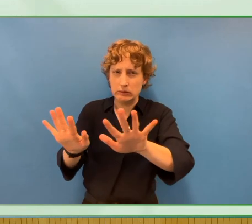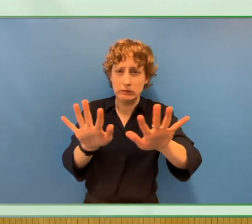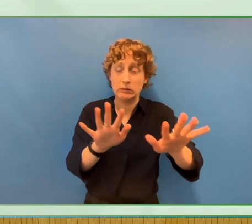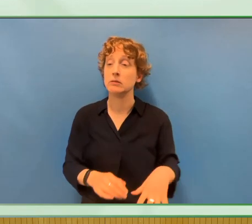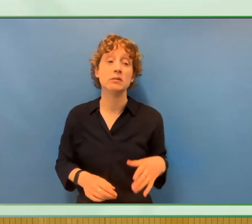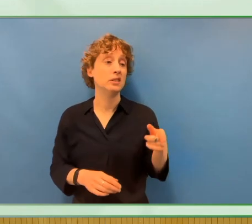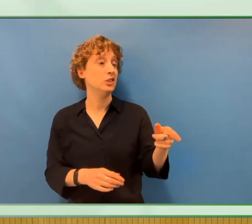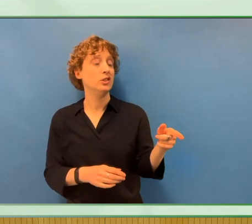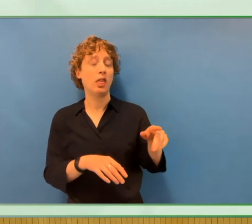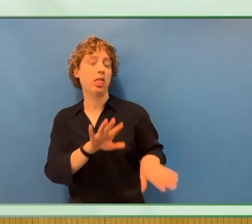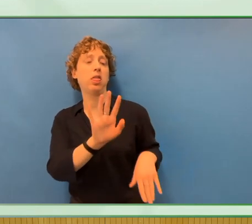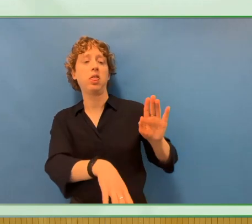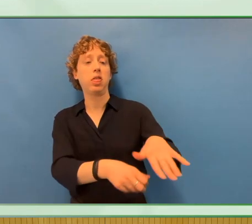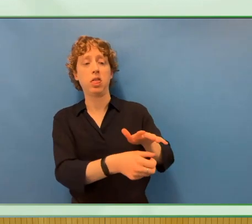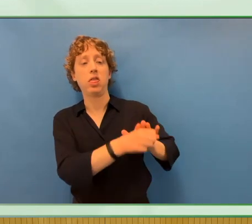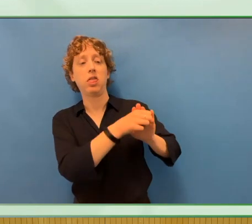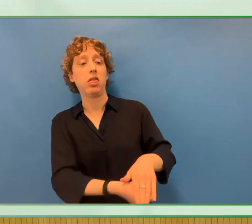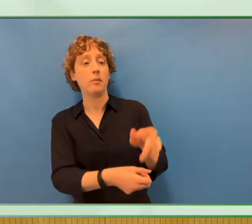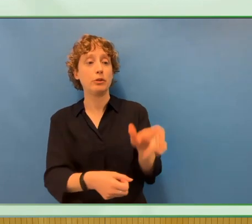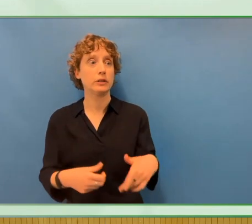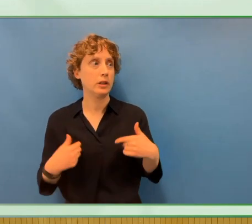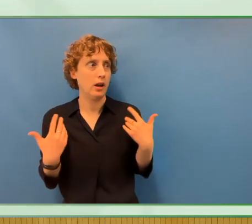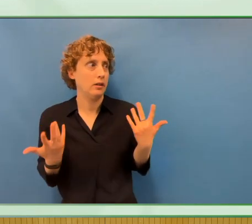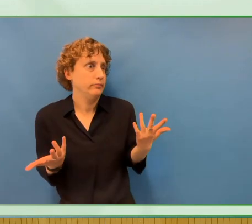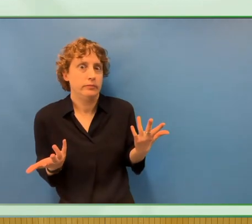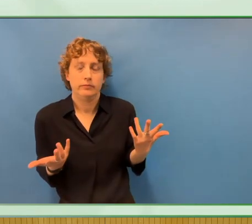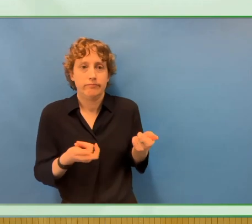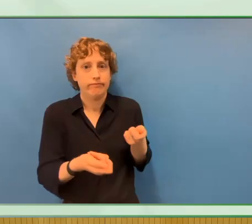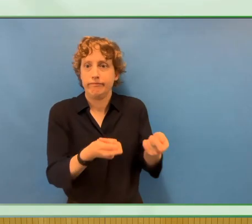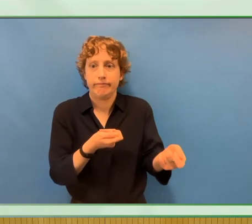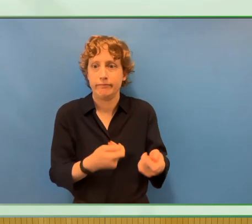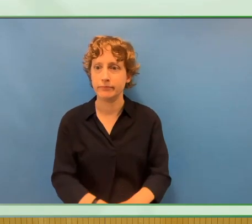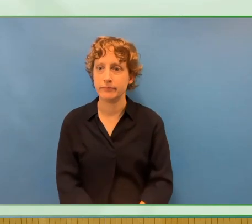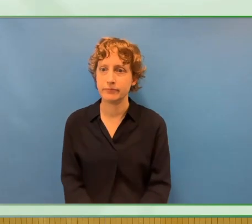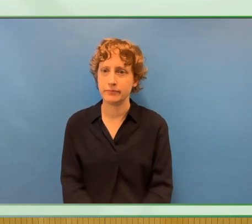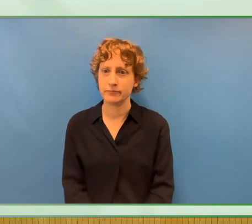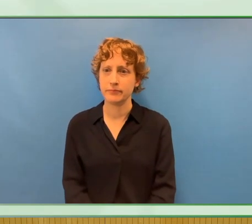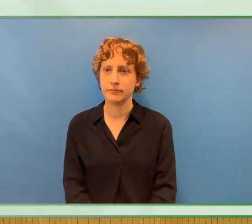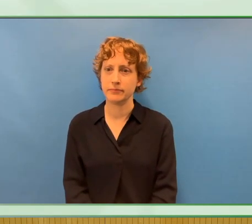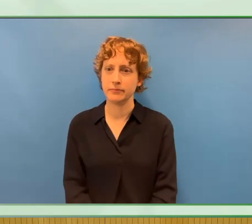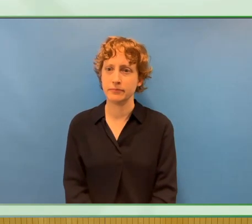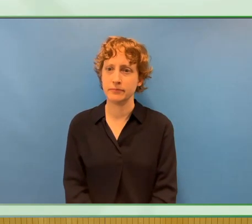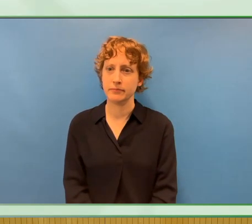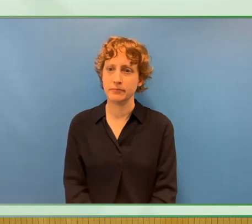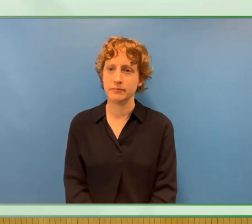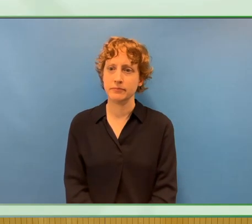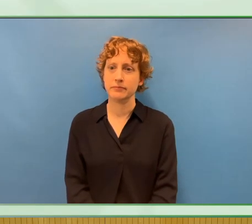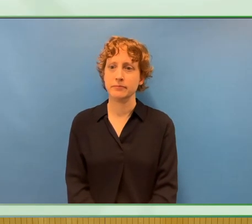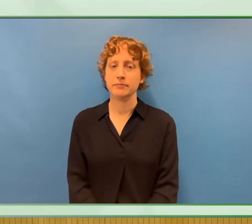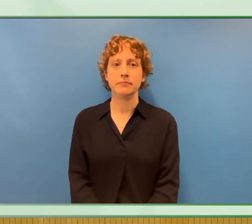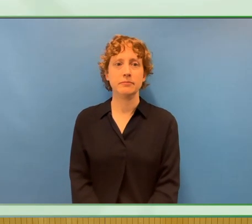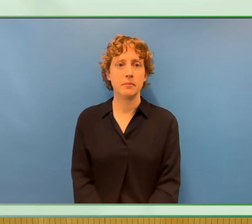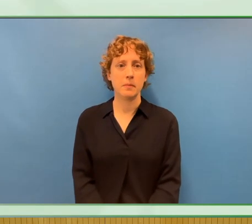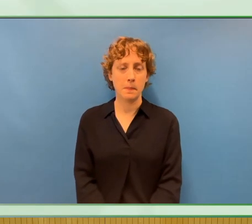with Christopher, I'm with Christopher that words are incredibly important and we need to continue to have these conversations. Equality